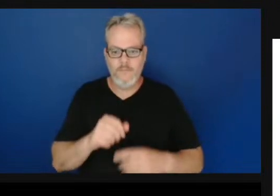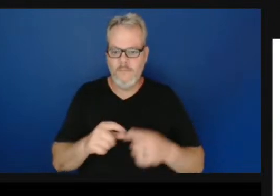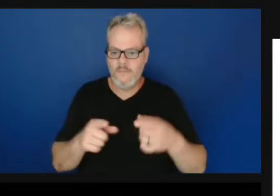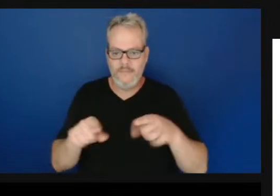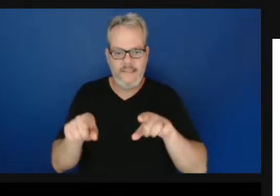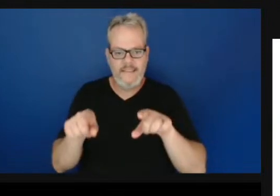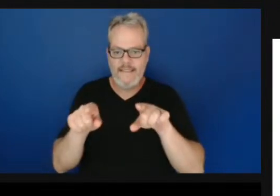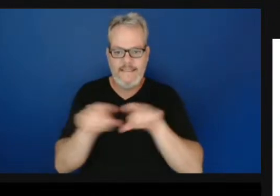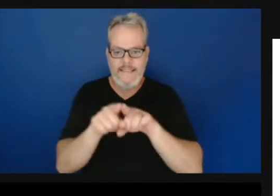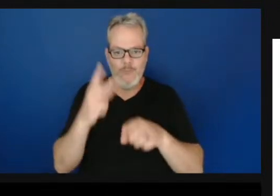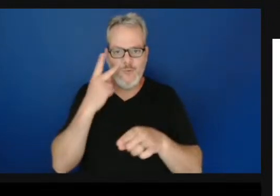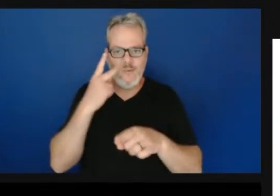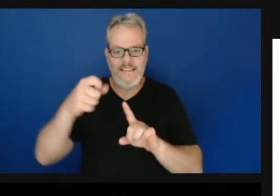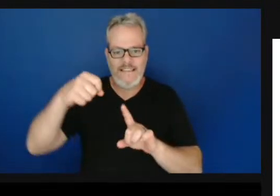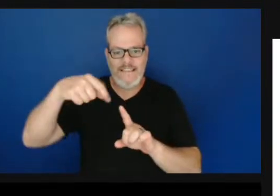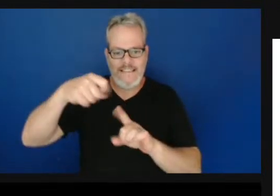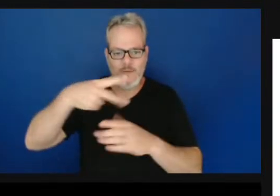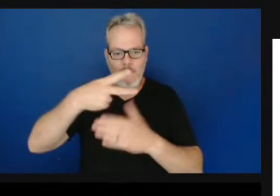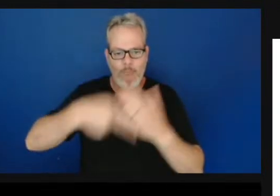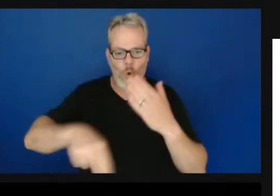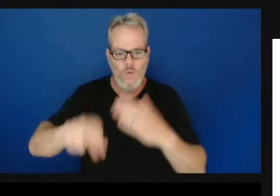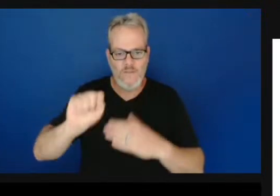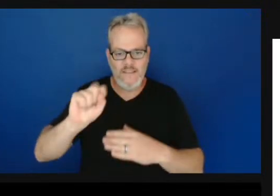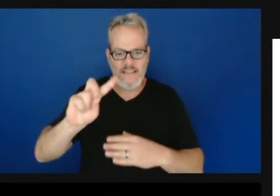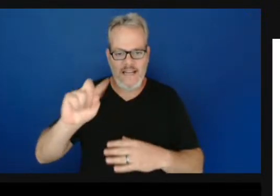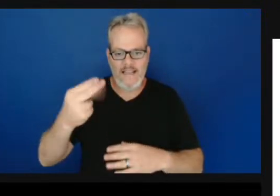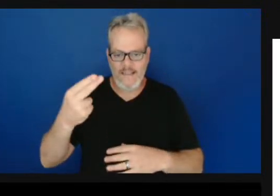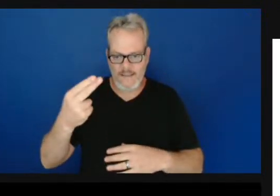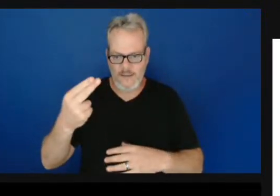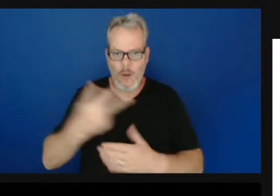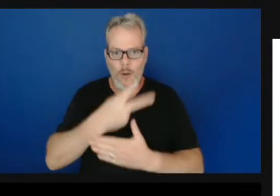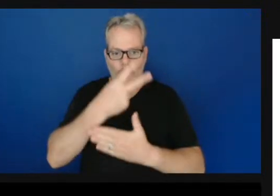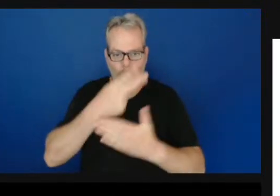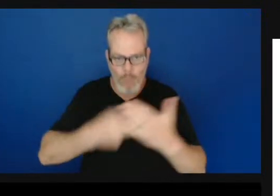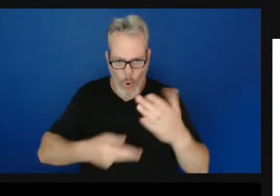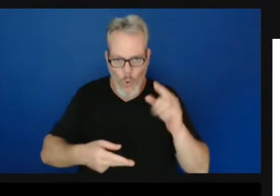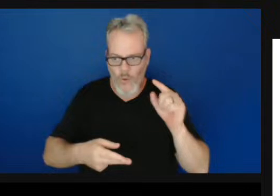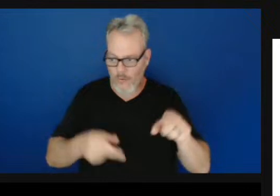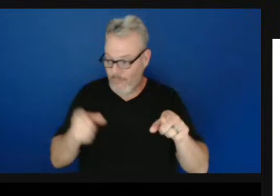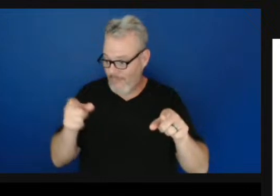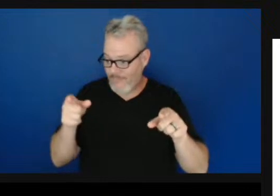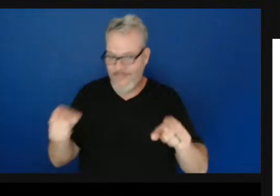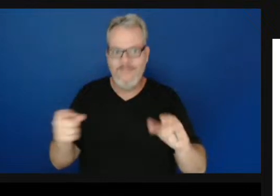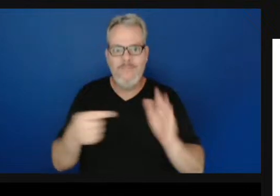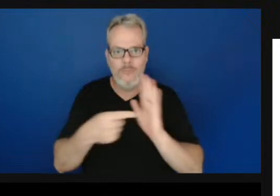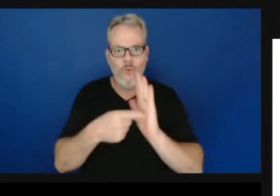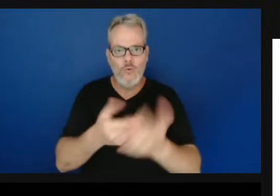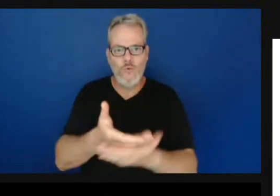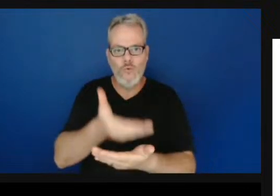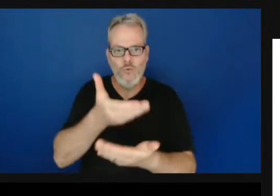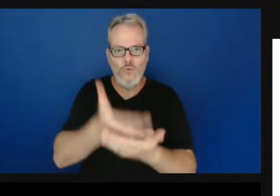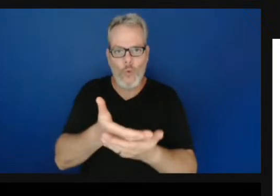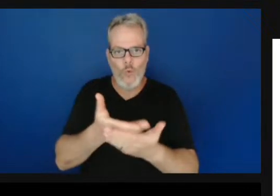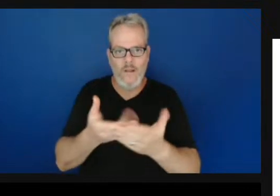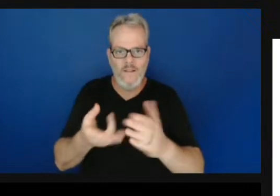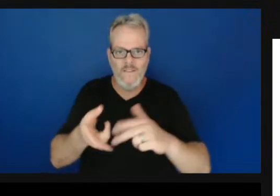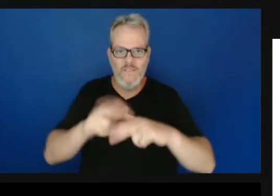sandhill tilt meter right through here. So both of our summit signals are showing inflation as well as the south caldera.